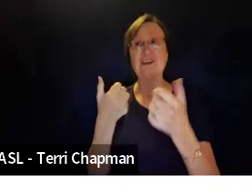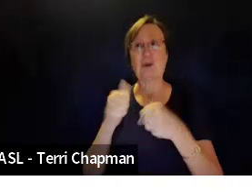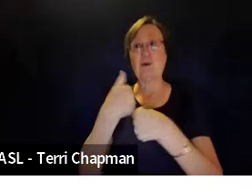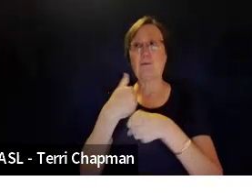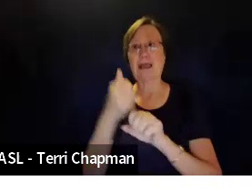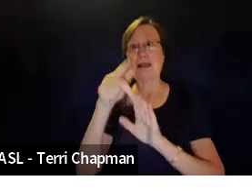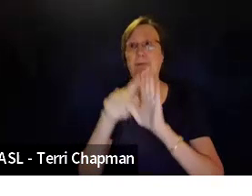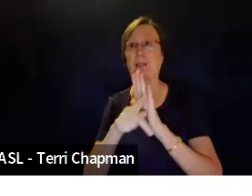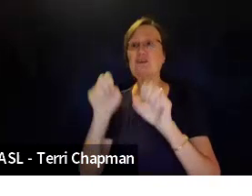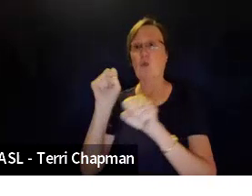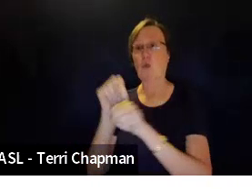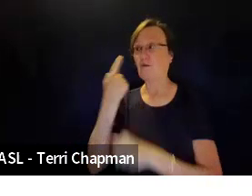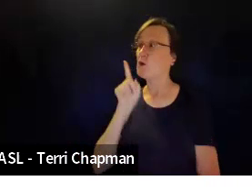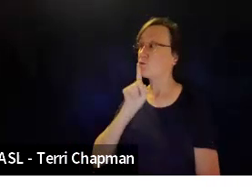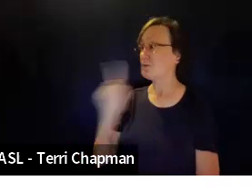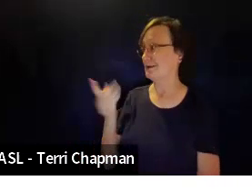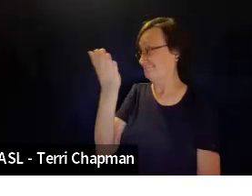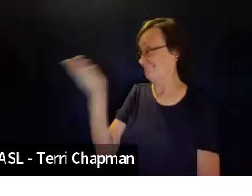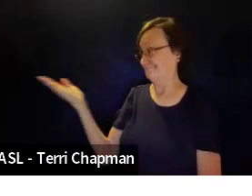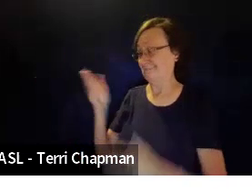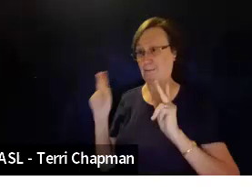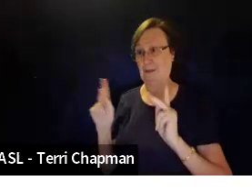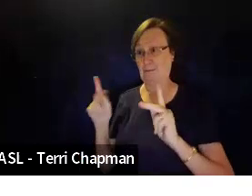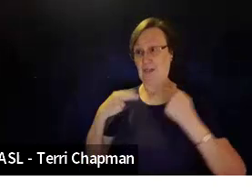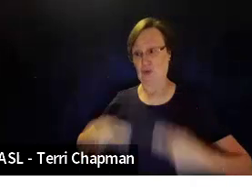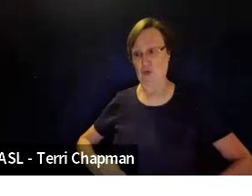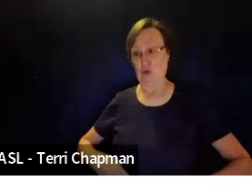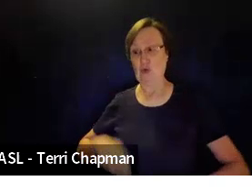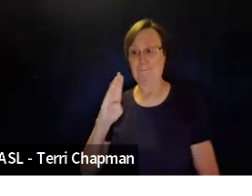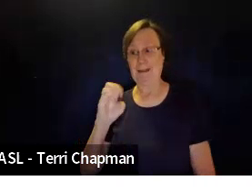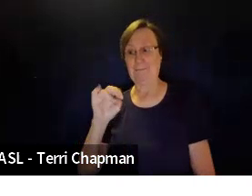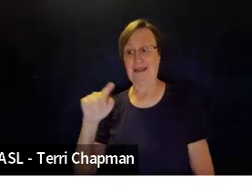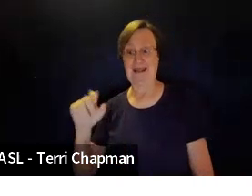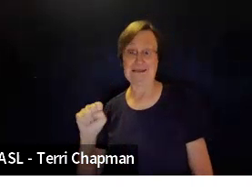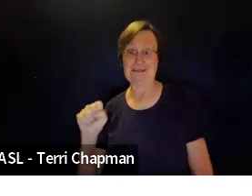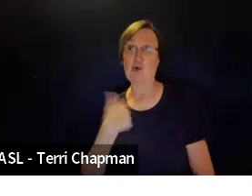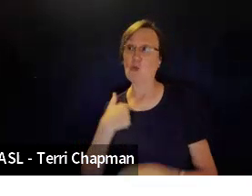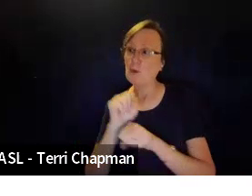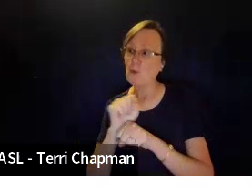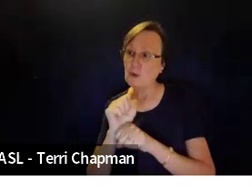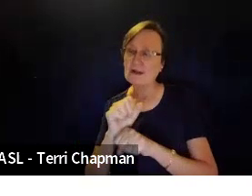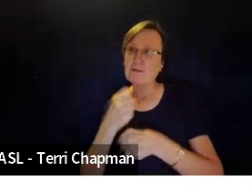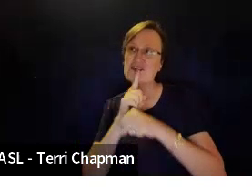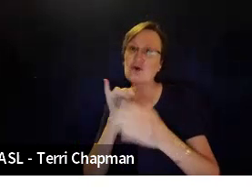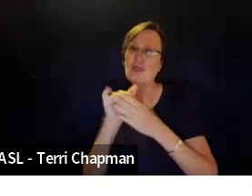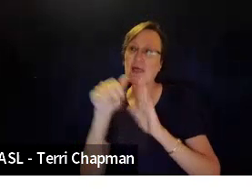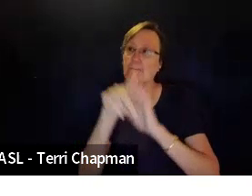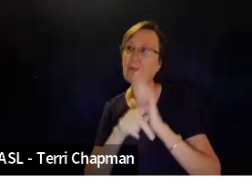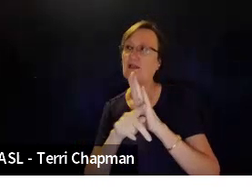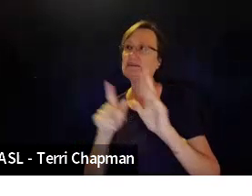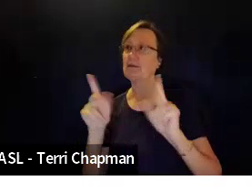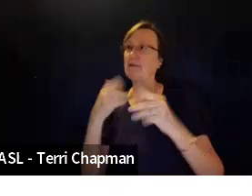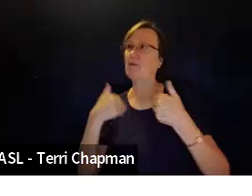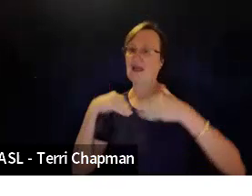for human beings, where we are still working to create policy that makes sure that people have access to the workforce and education